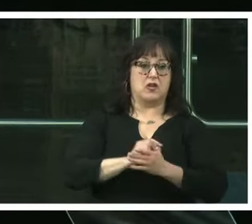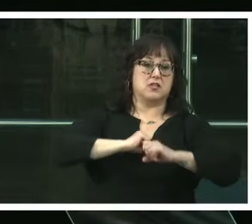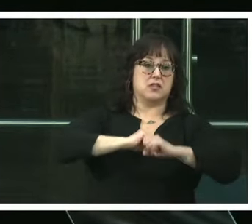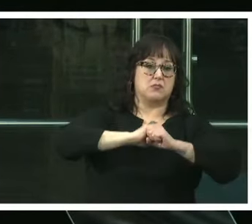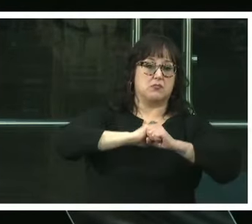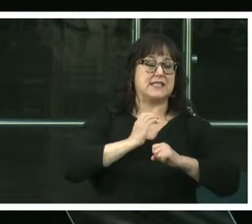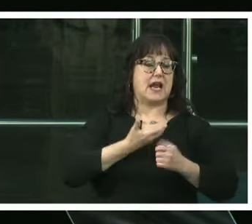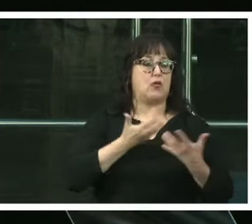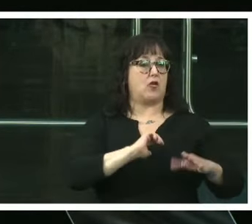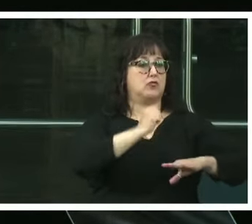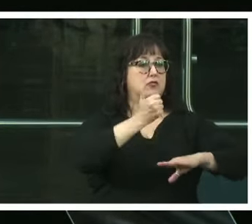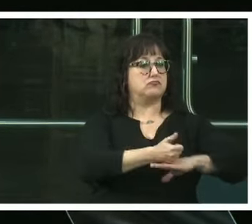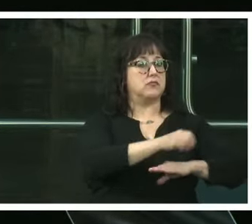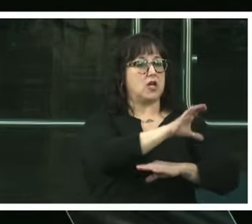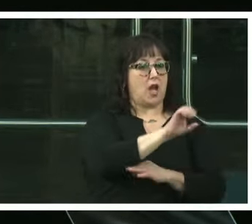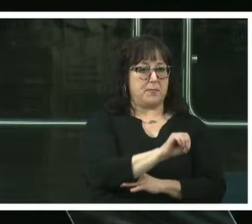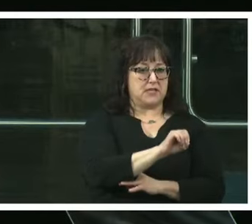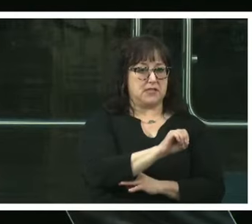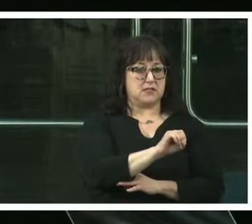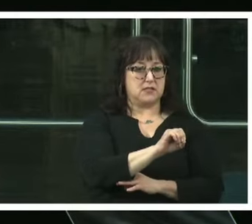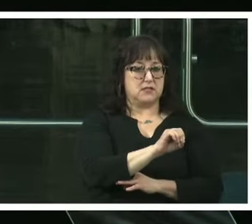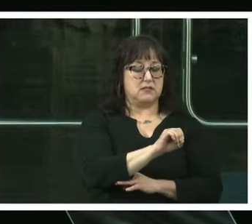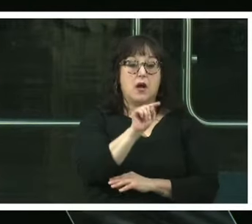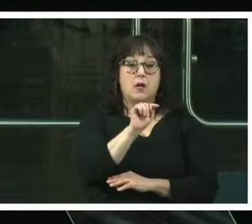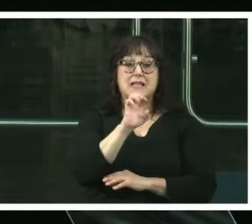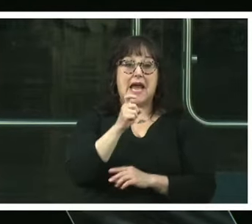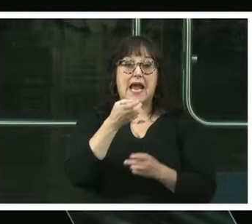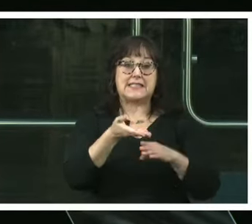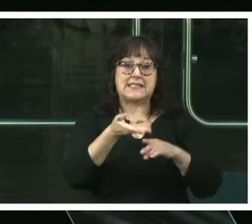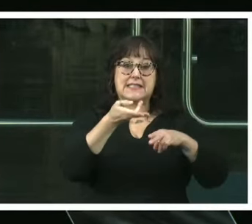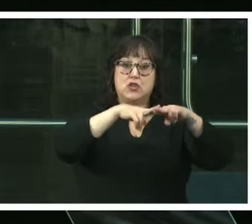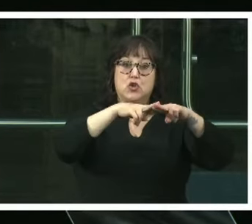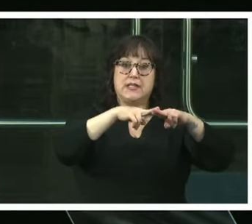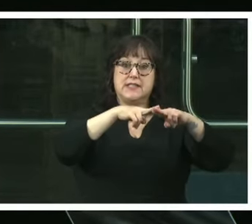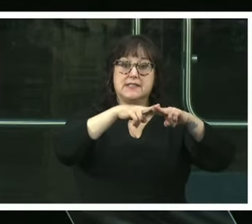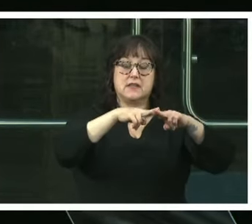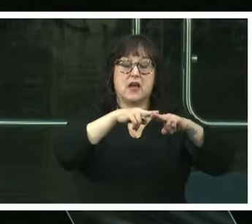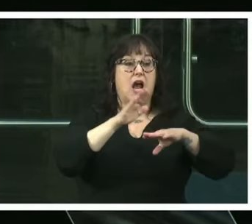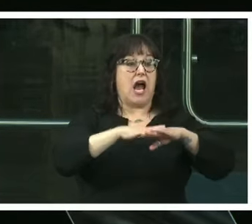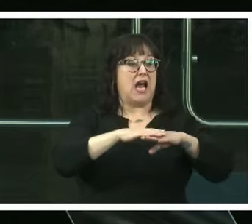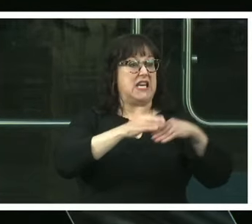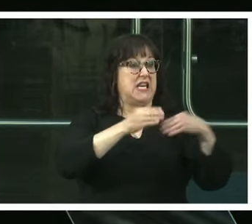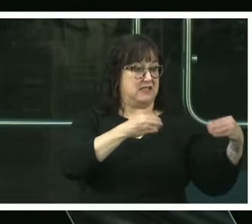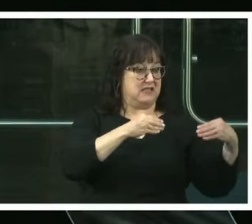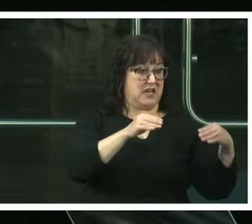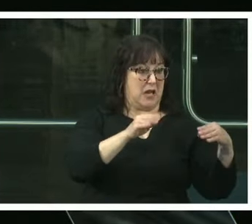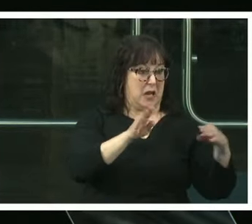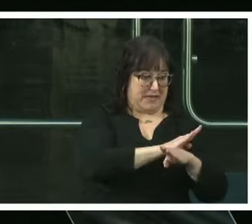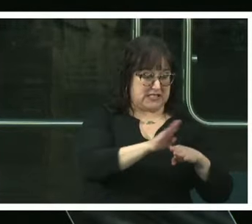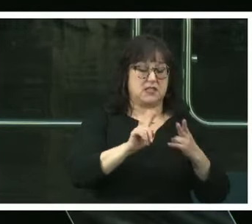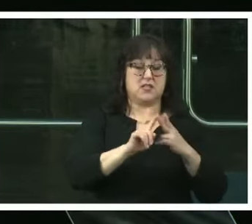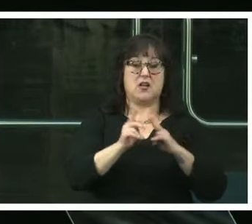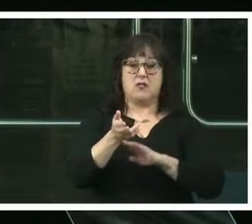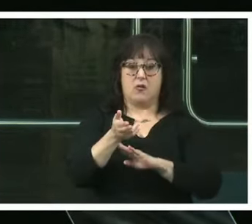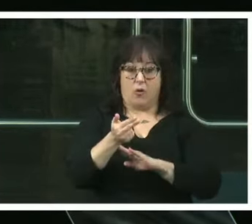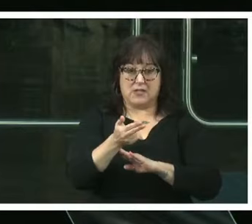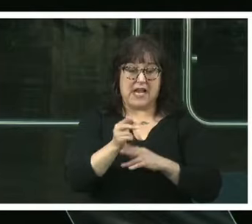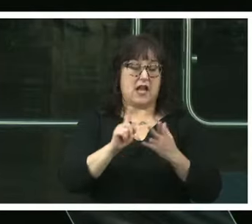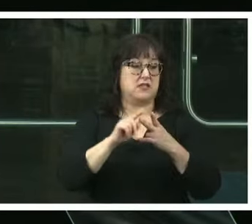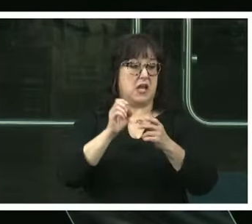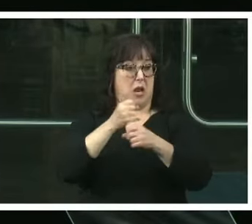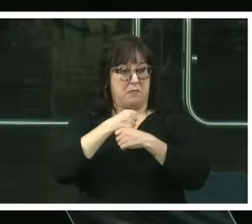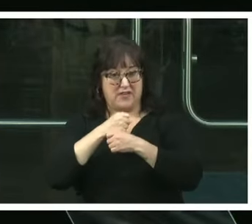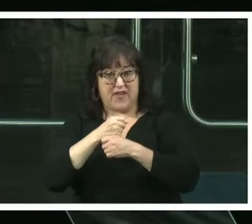our existing companies by pausing tax increases on our retail businesses, our hotels,